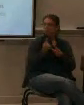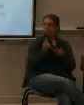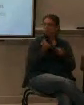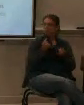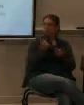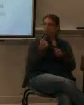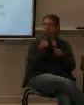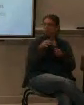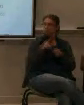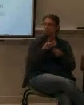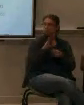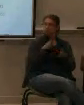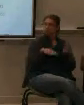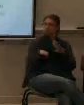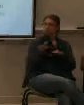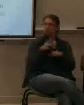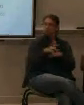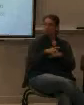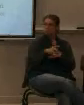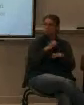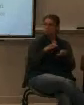dominated global biogeochemistry is